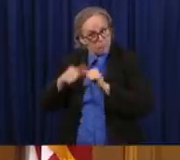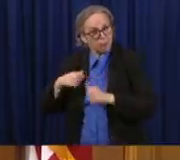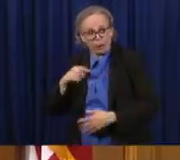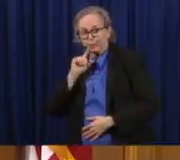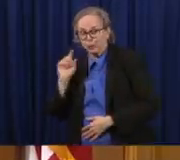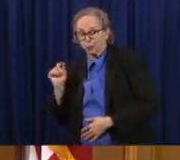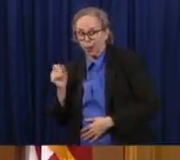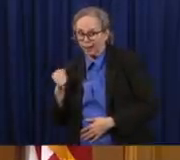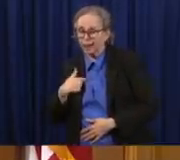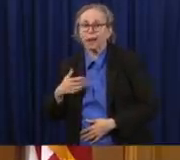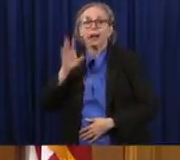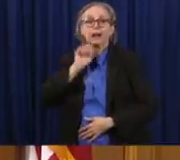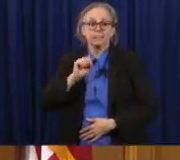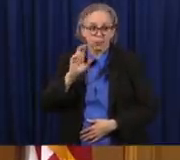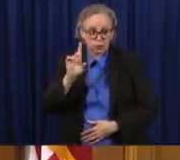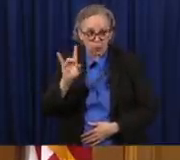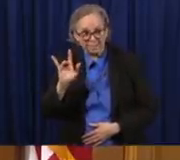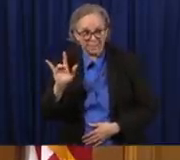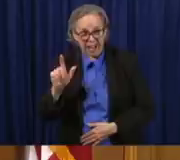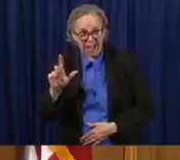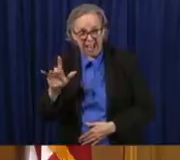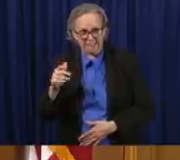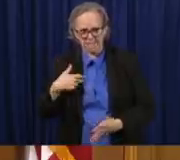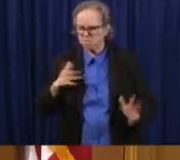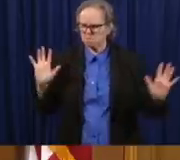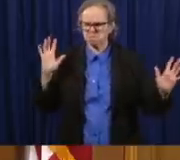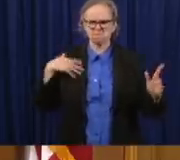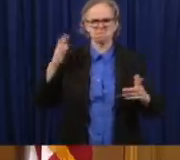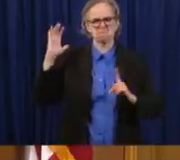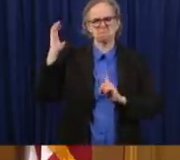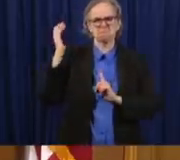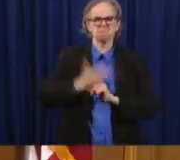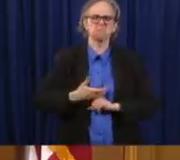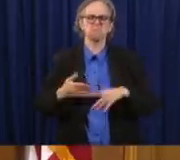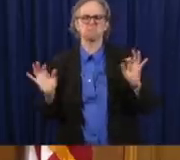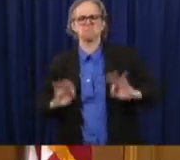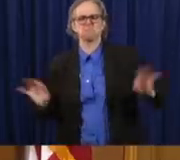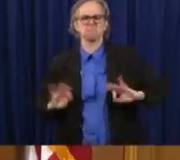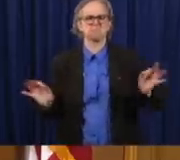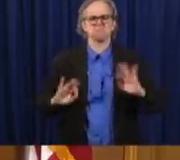I thought I was invincible, and that's kind of the nature of the age, and I get it.